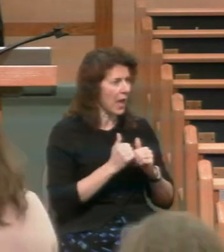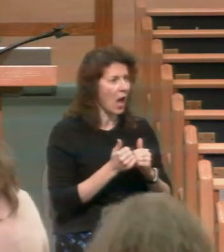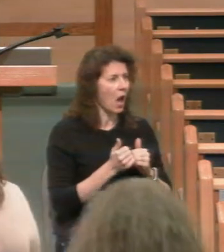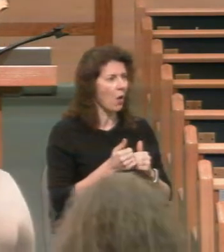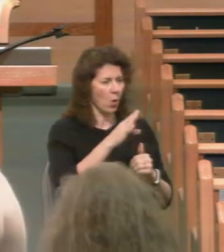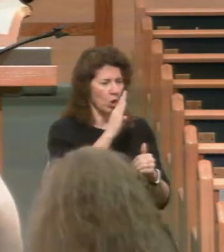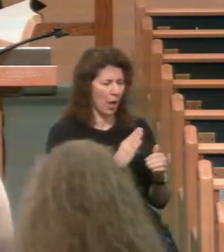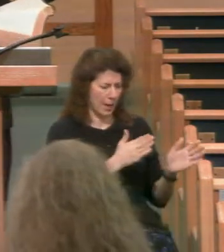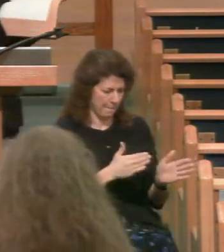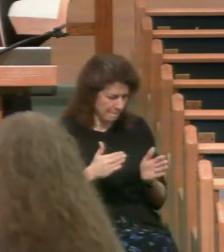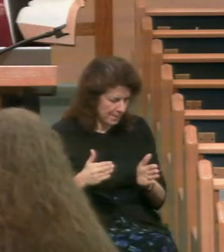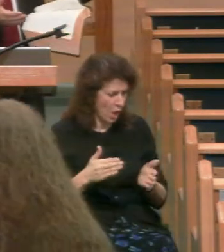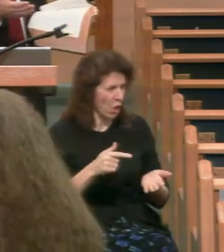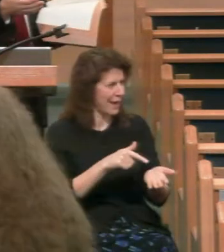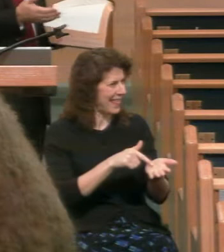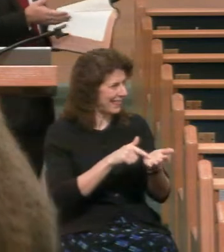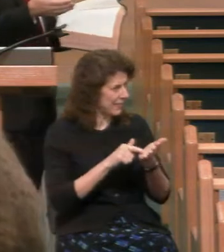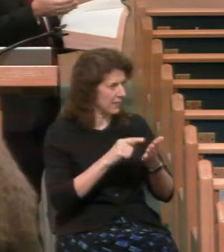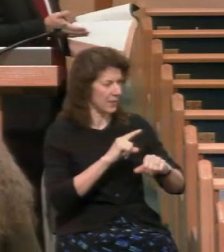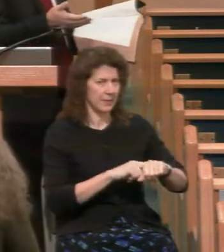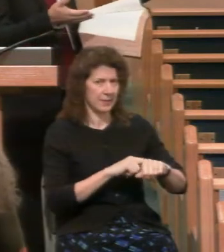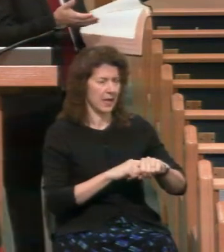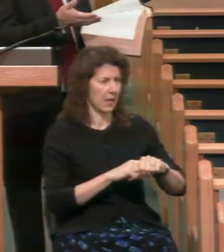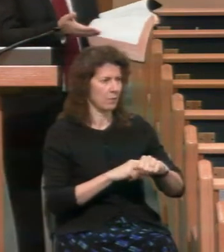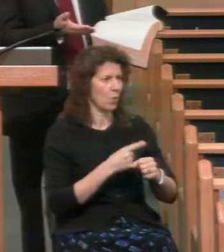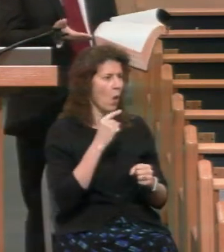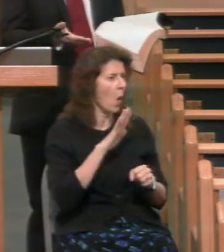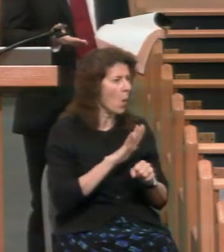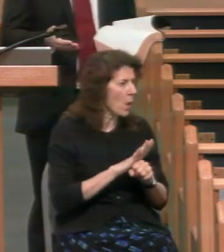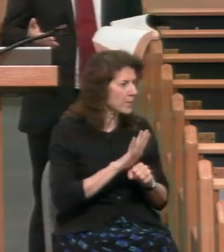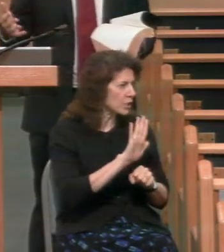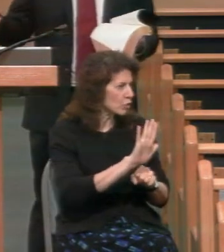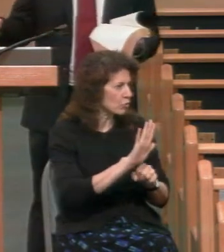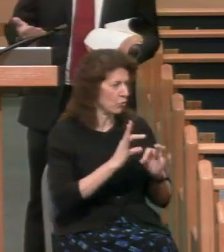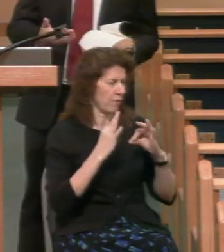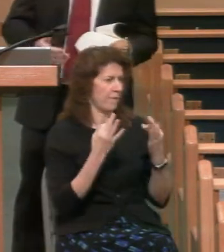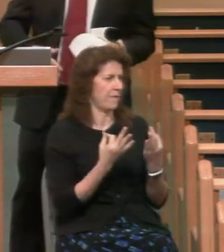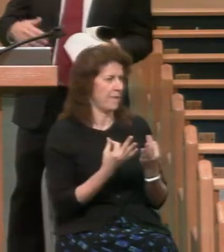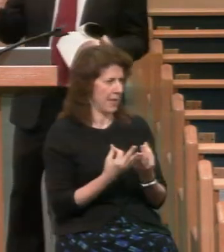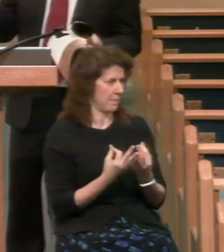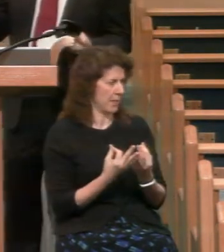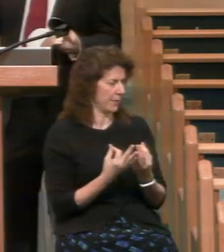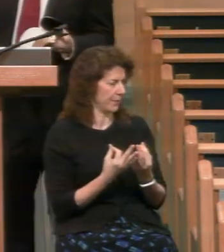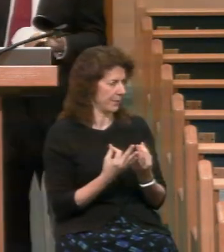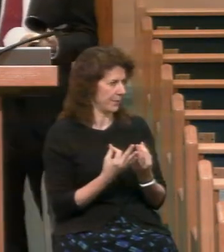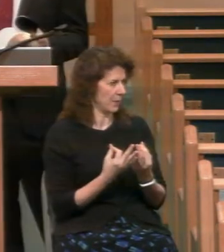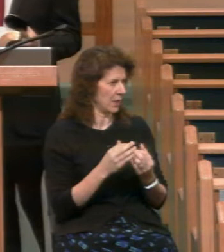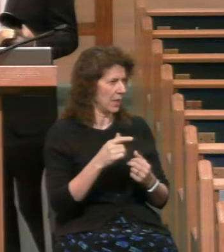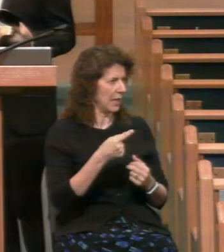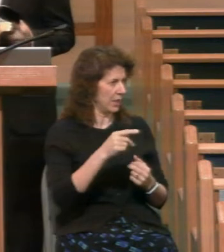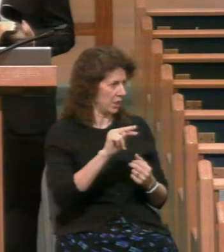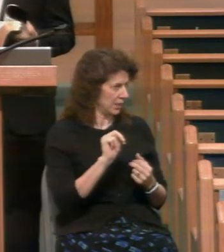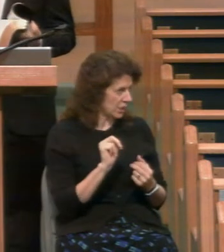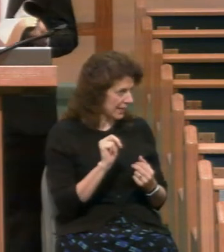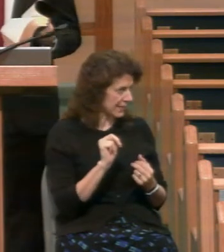moment and your people. And God has made promises to your family and calling them out. So you have Genesis, and